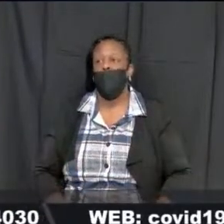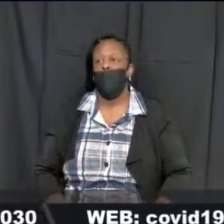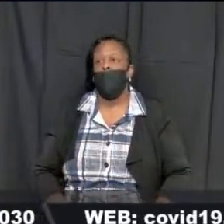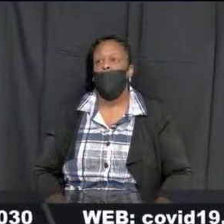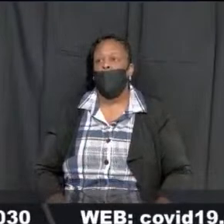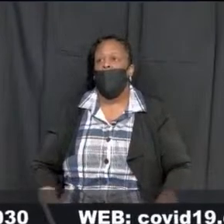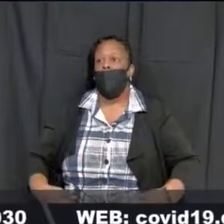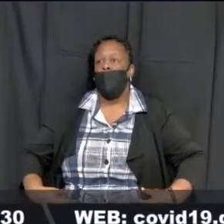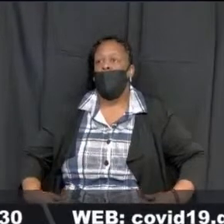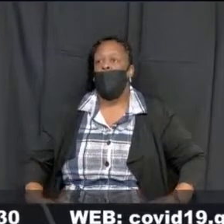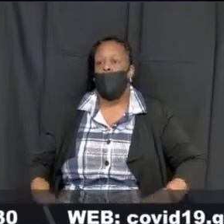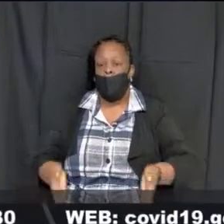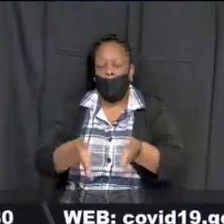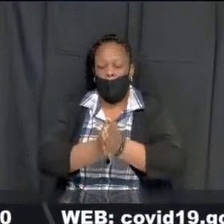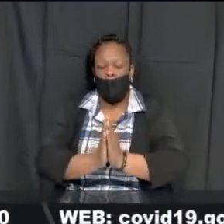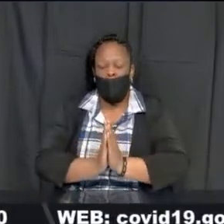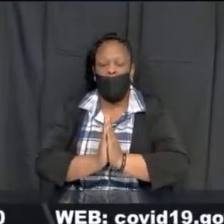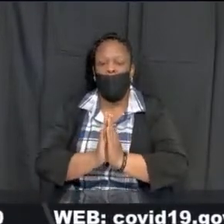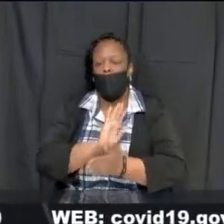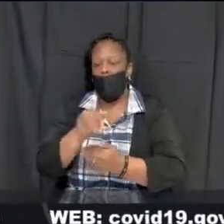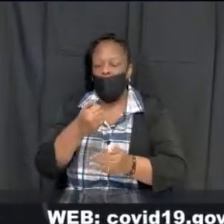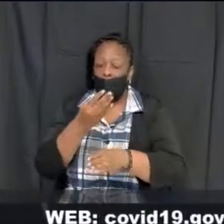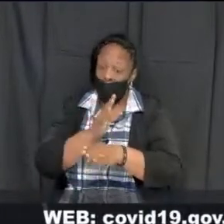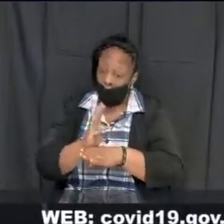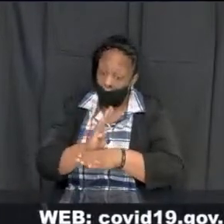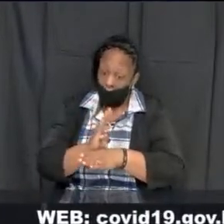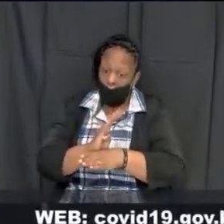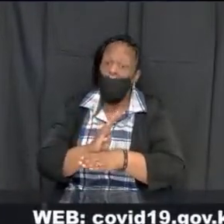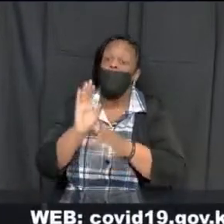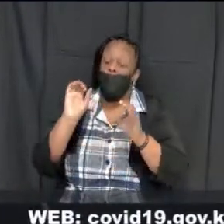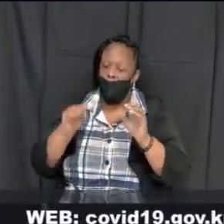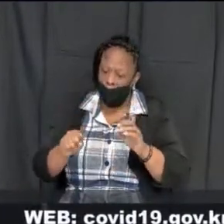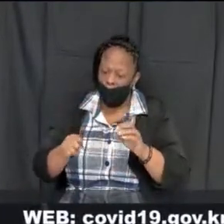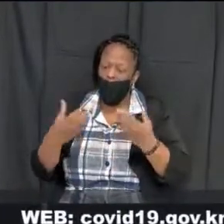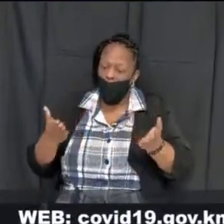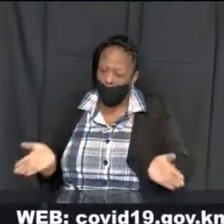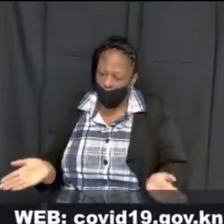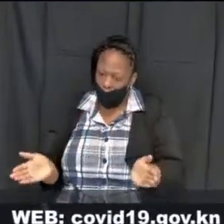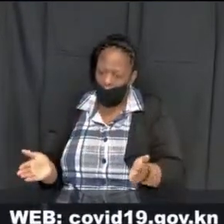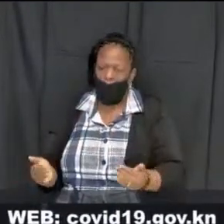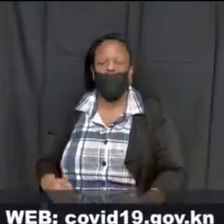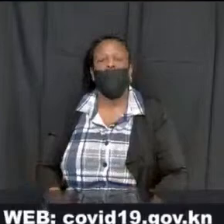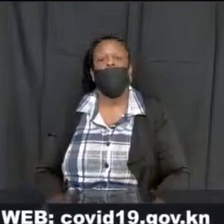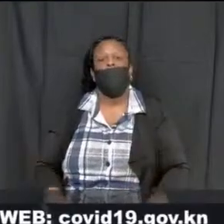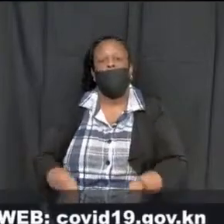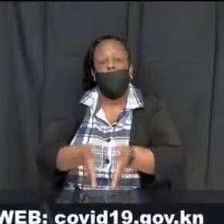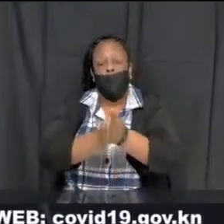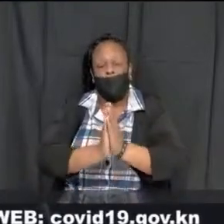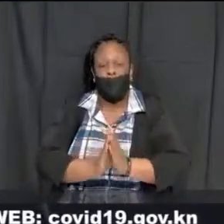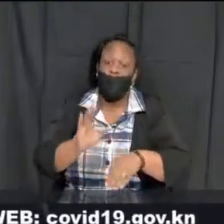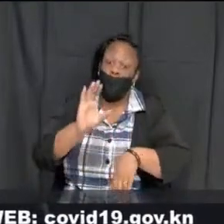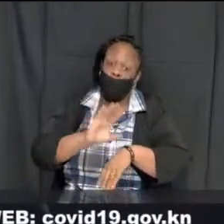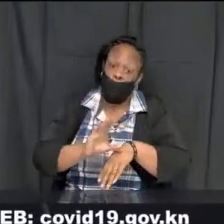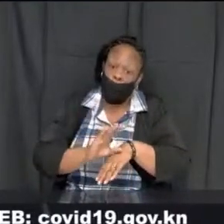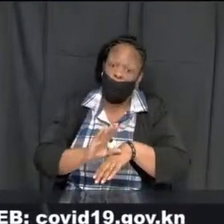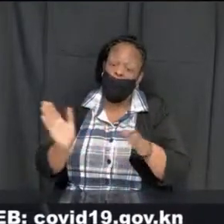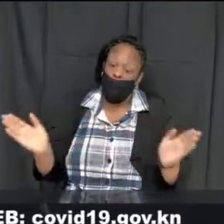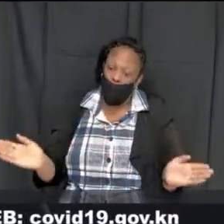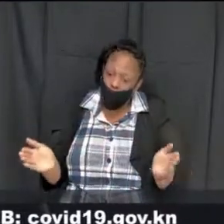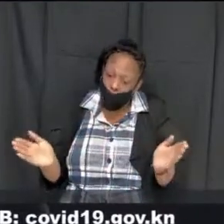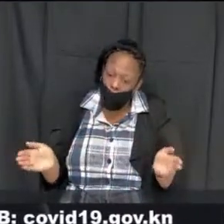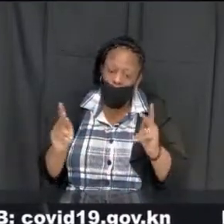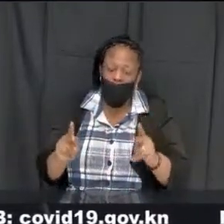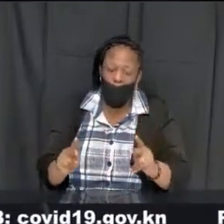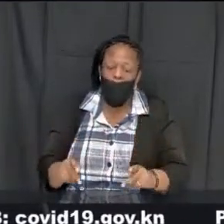the religious leaders. They are helping. We're reaching out to all of civic society, fraternal